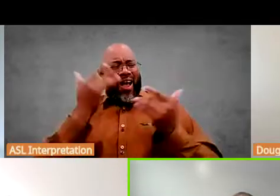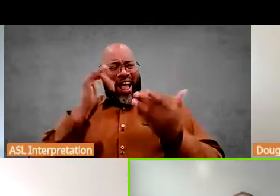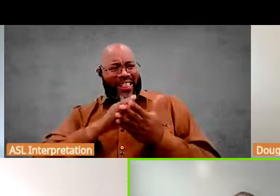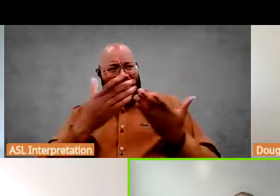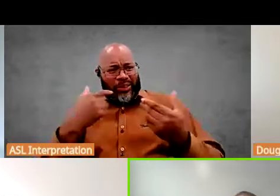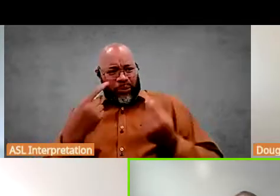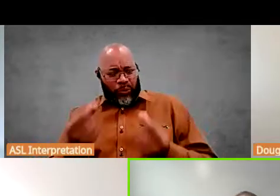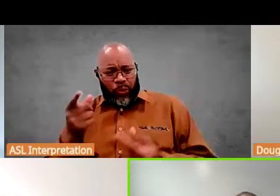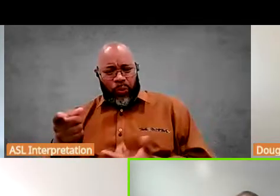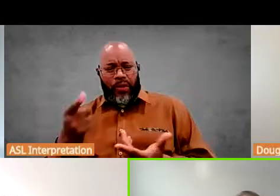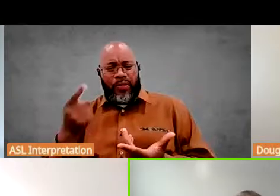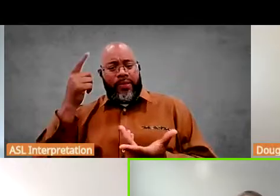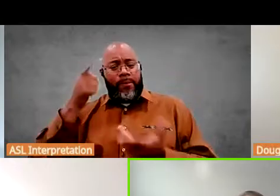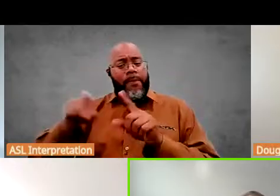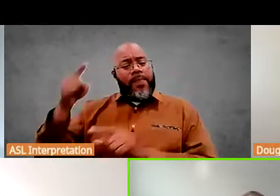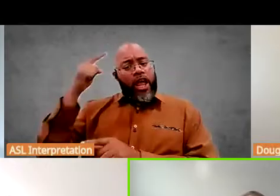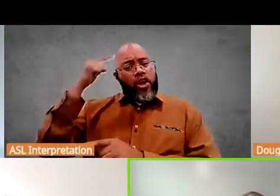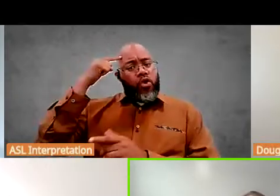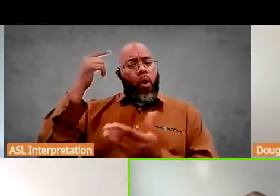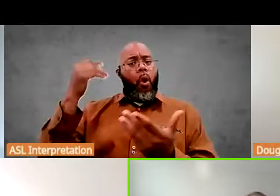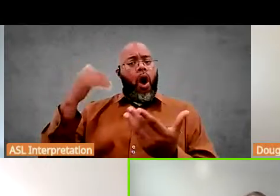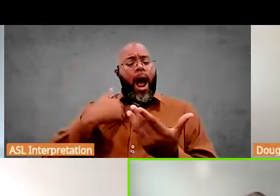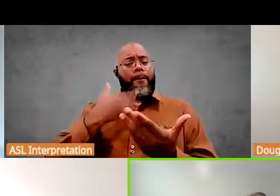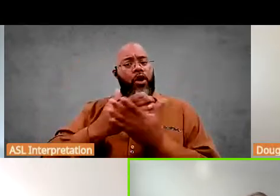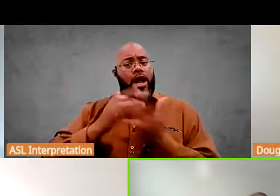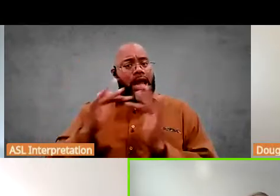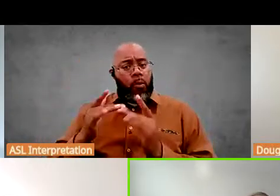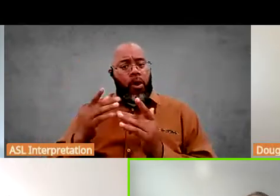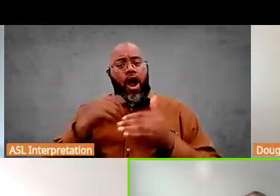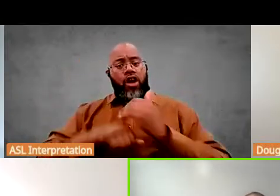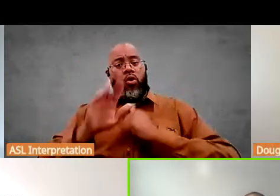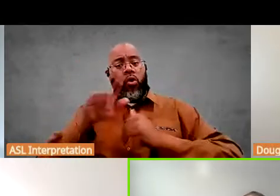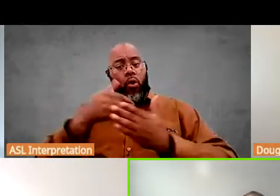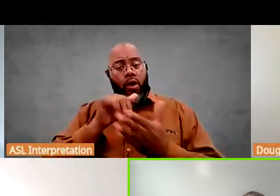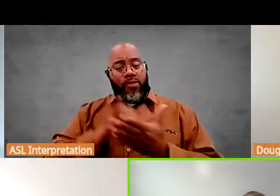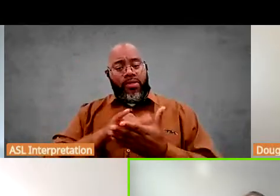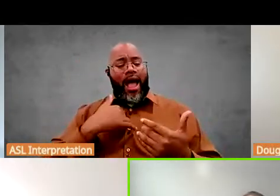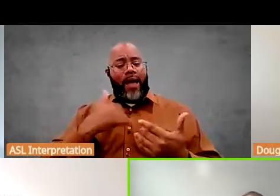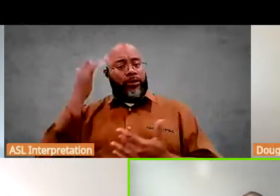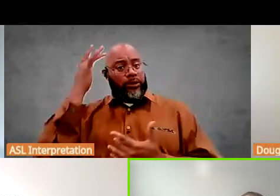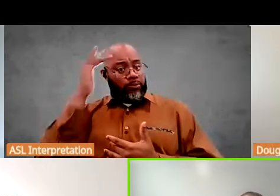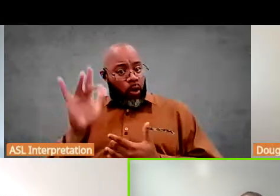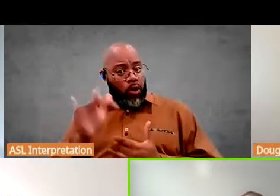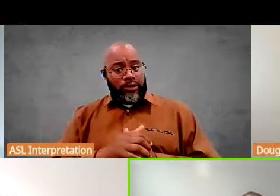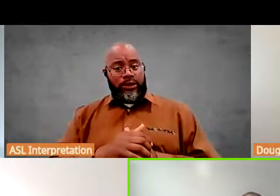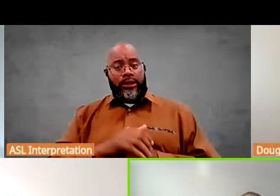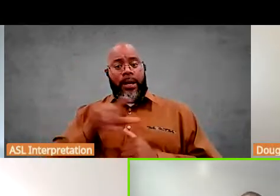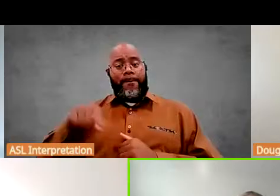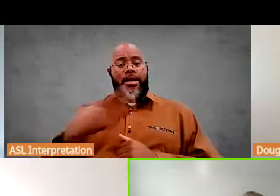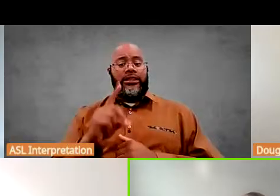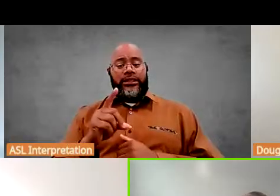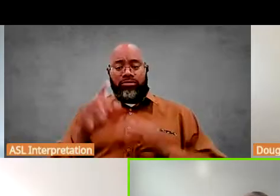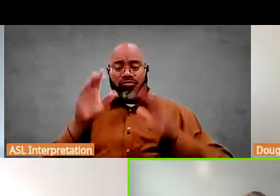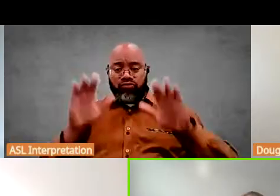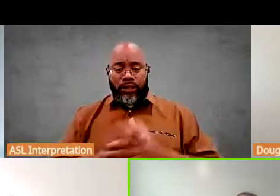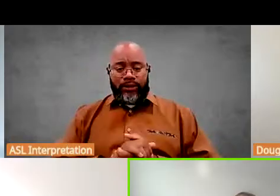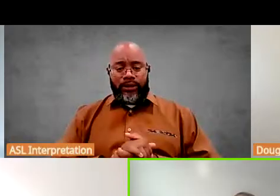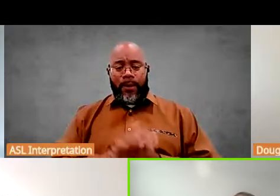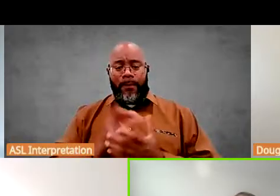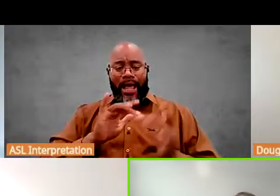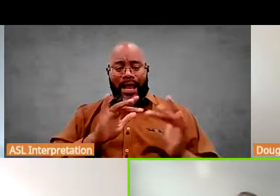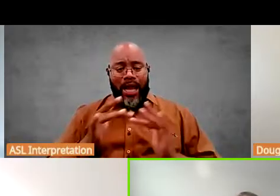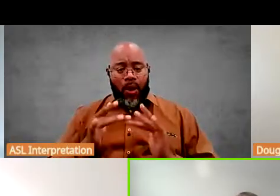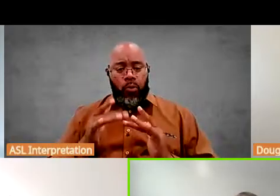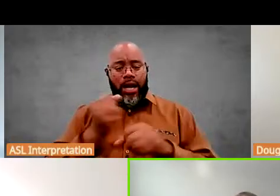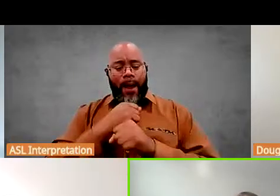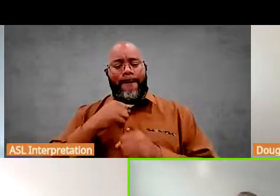like they know I'm a great networker. And underneath all of that, I have smarts, like PhD, great. But that network got me my